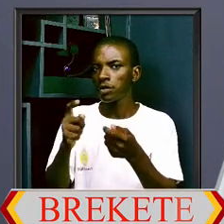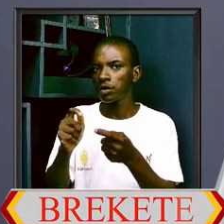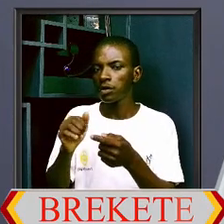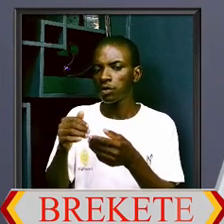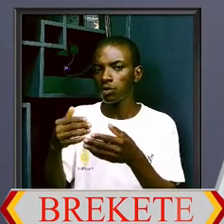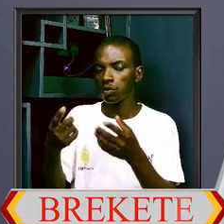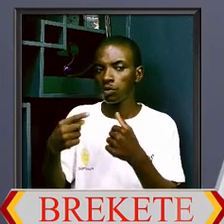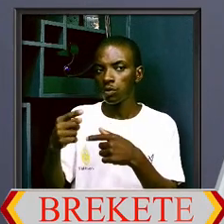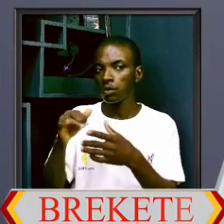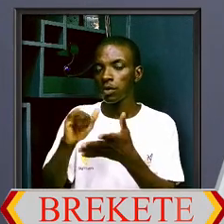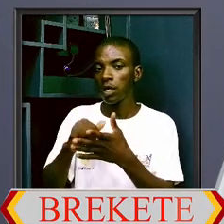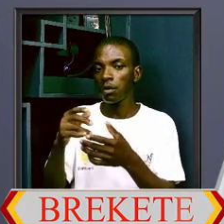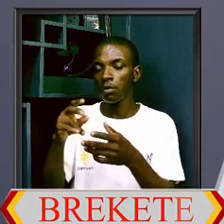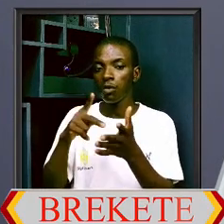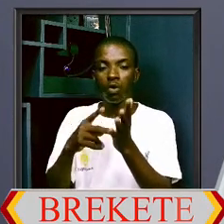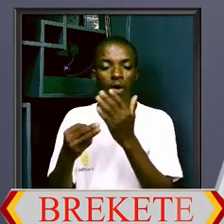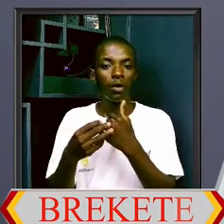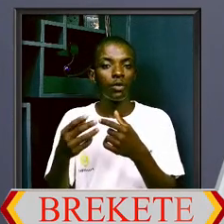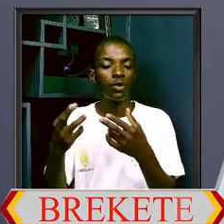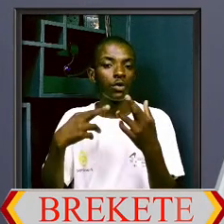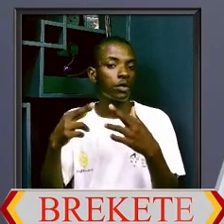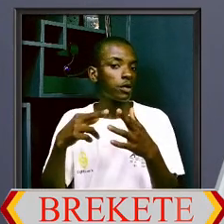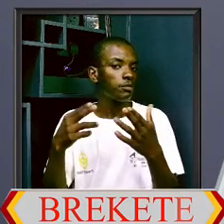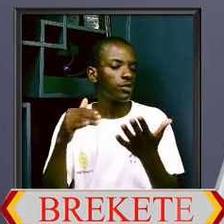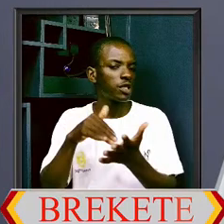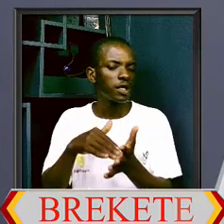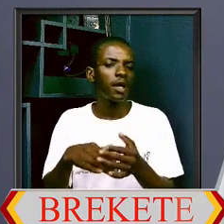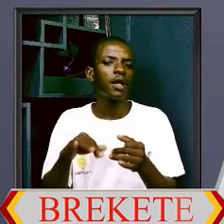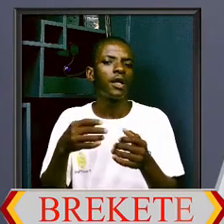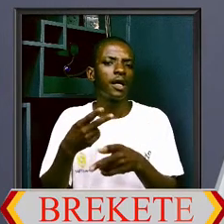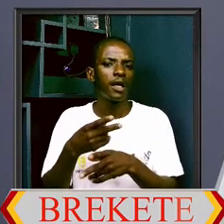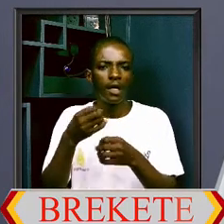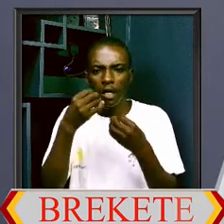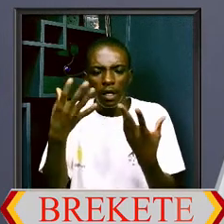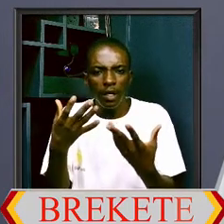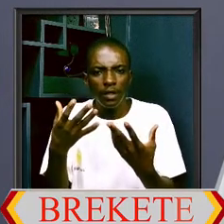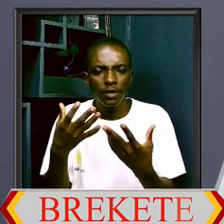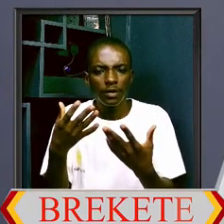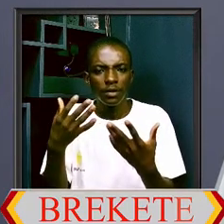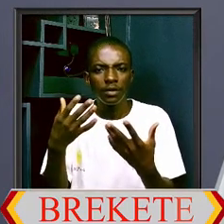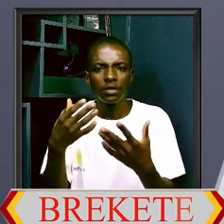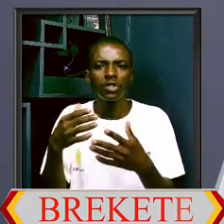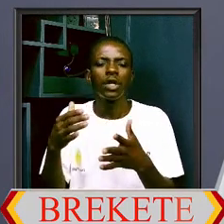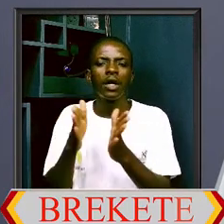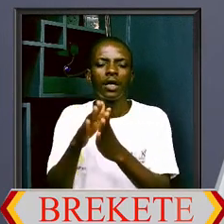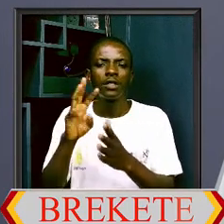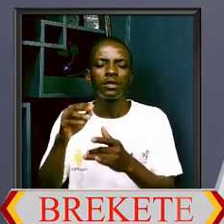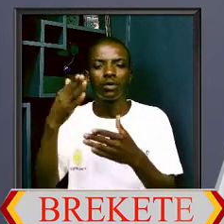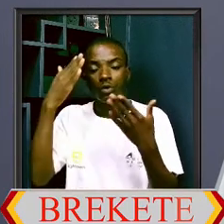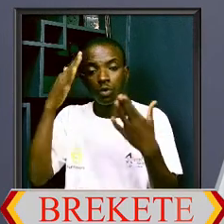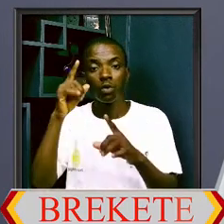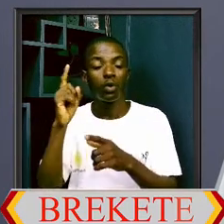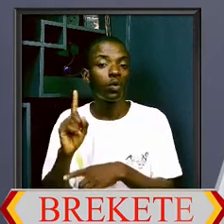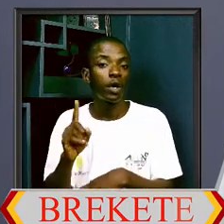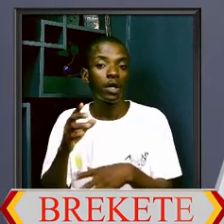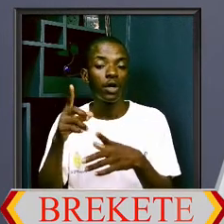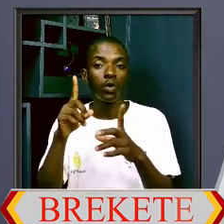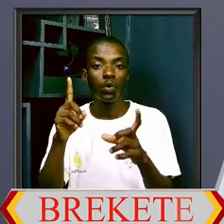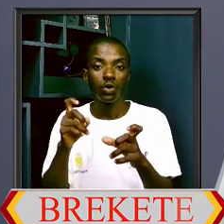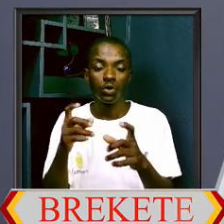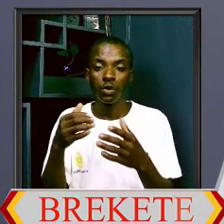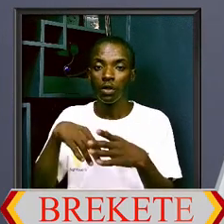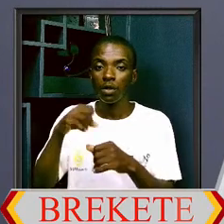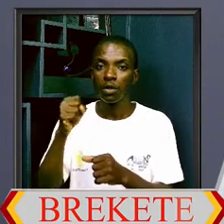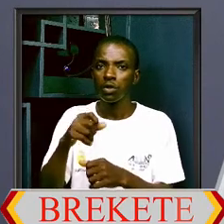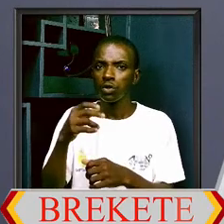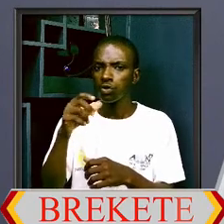for that program we go repeat her I asked him I say sure said carelessly now ask her I know even know where the question come from you